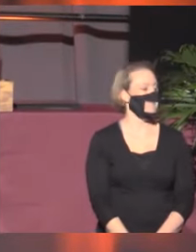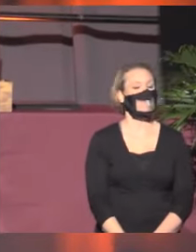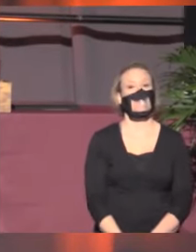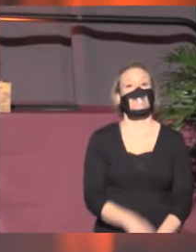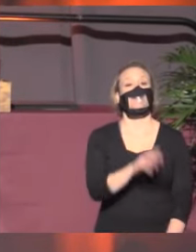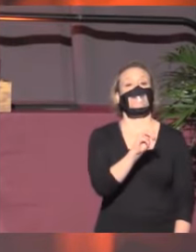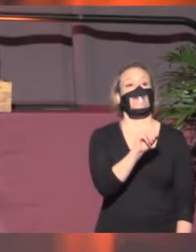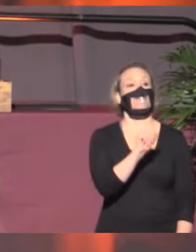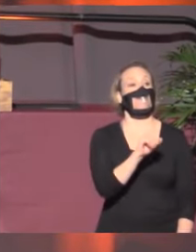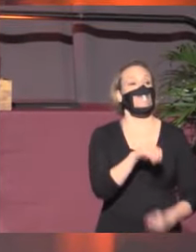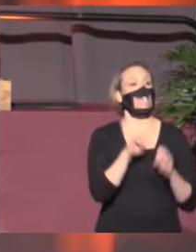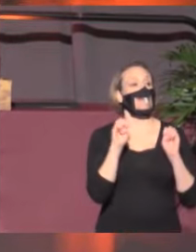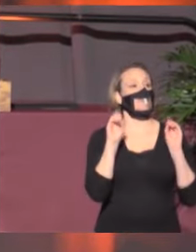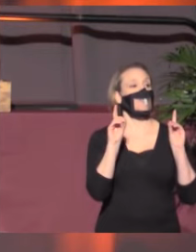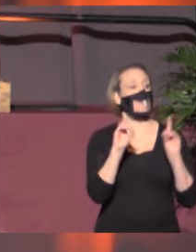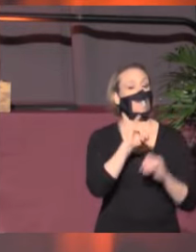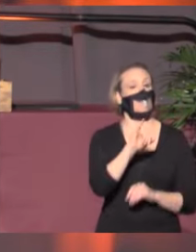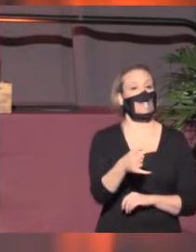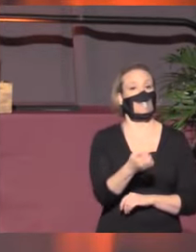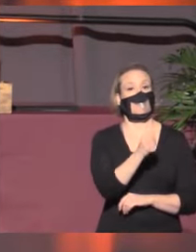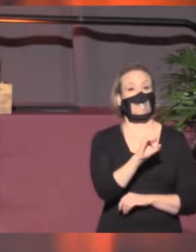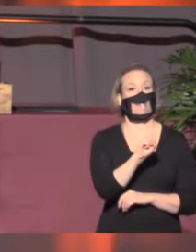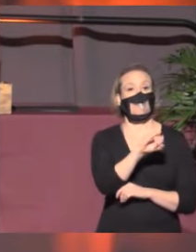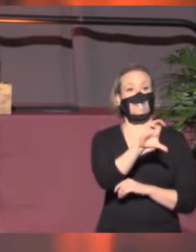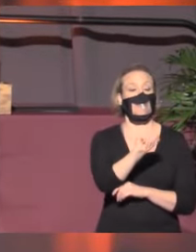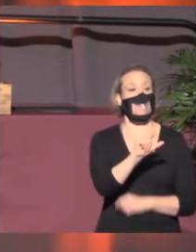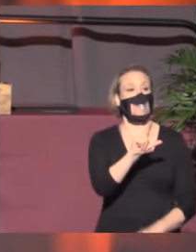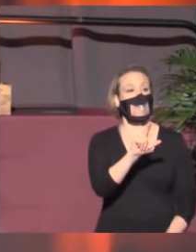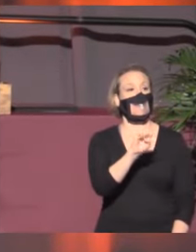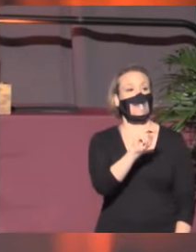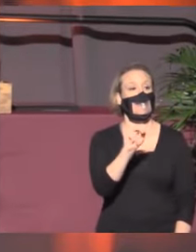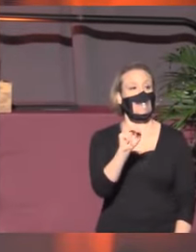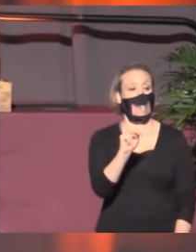Master of Arts in Education, Jessica Leanne Linden.